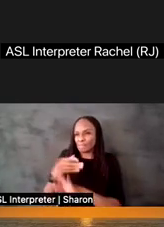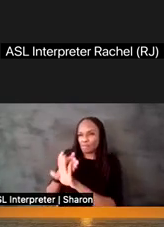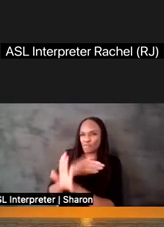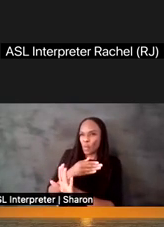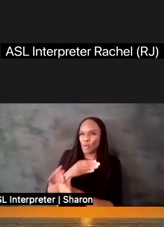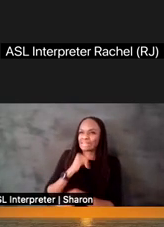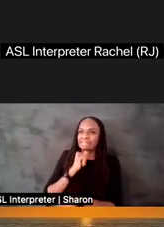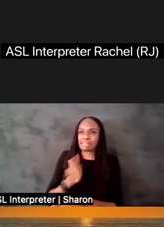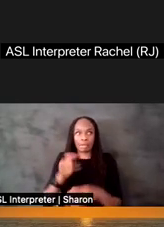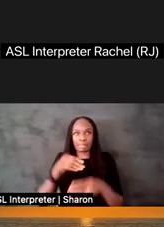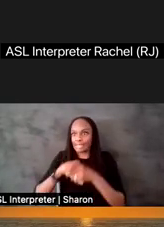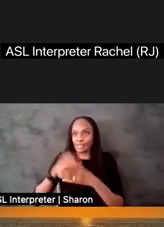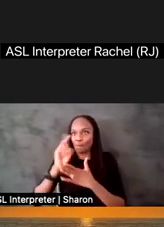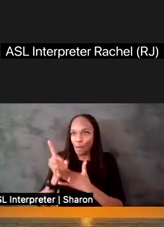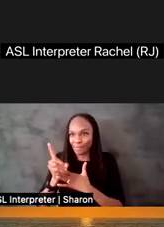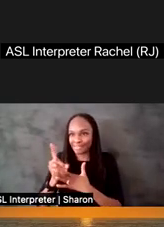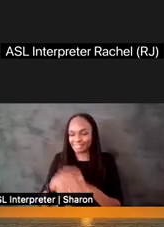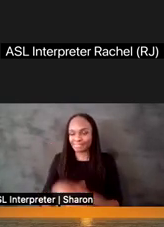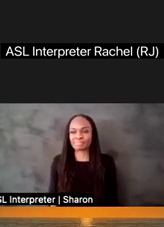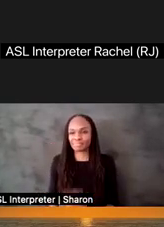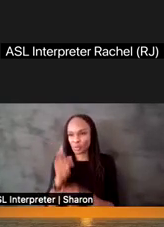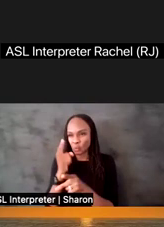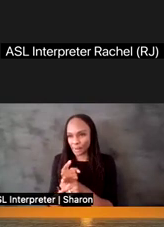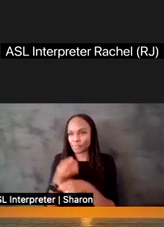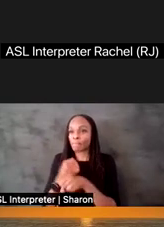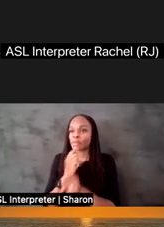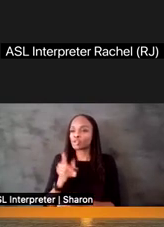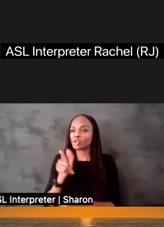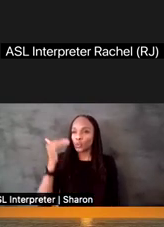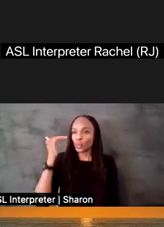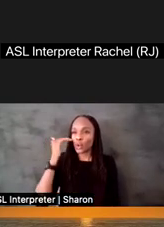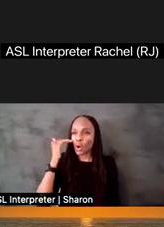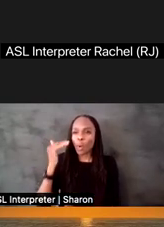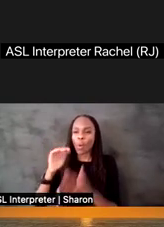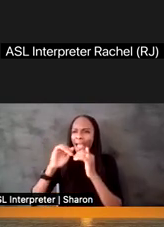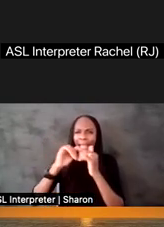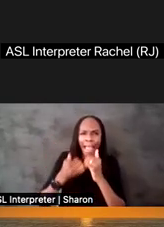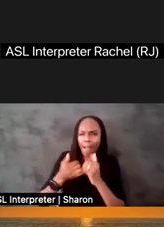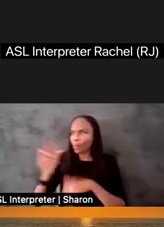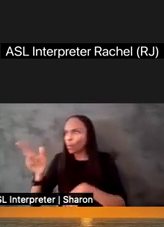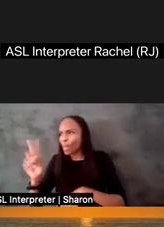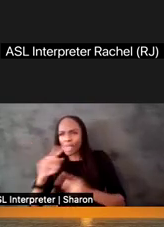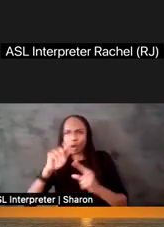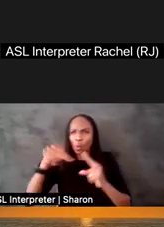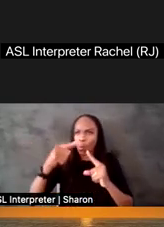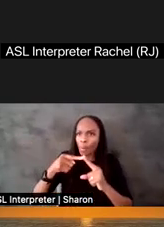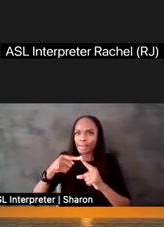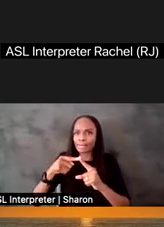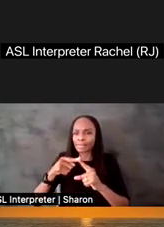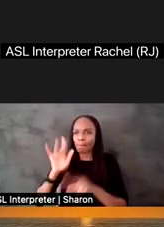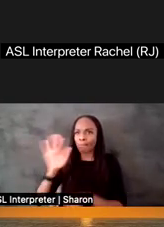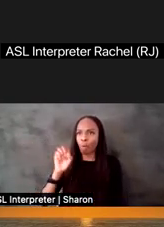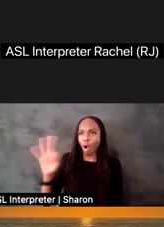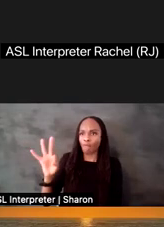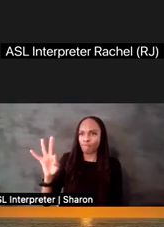the moment, right? Making sure that you know how and where and when to turn off all your types